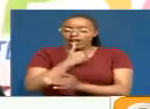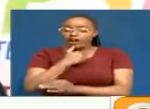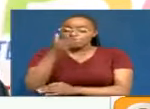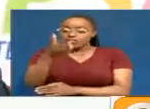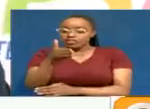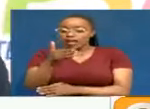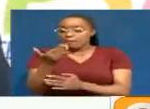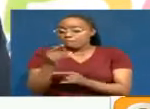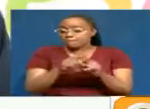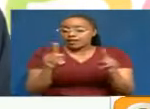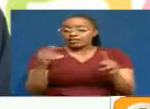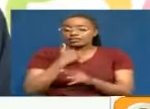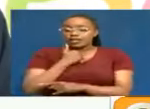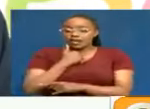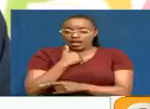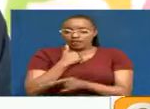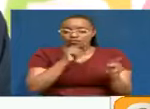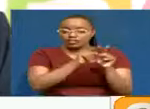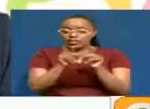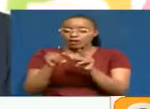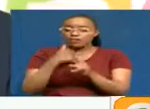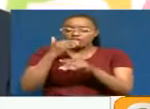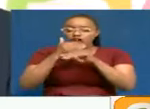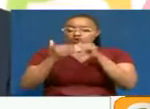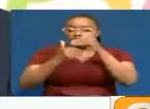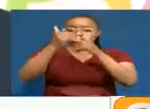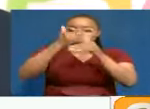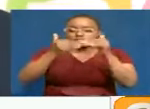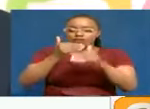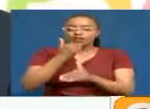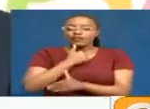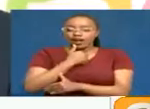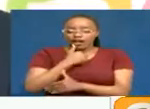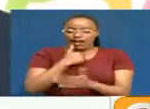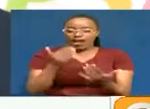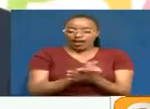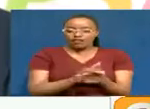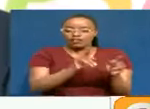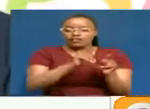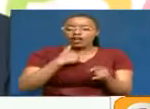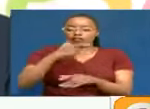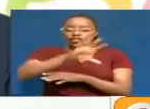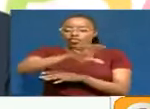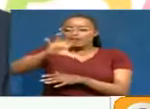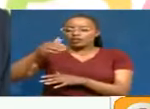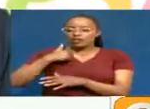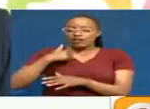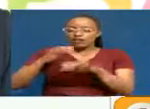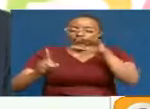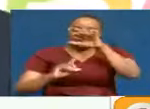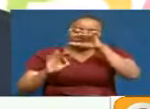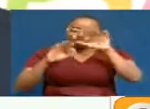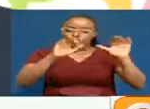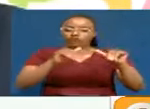an interest in. You have, when you talk about construction, you have the contractors, you have NEMA, you have the county, you have the Ministry